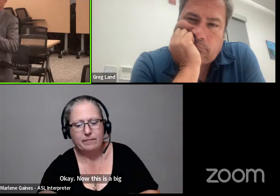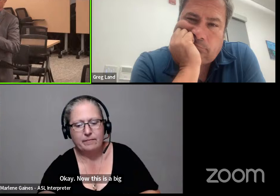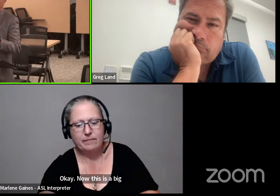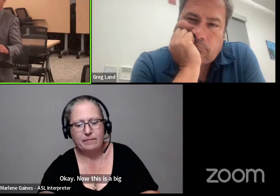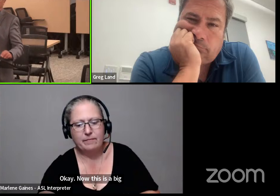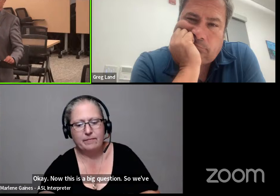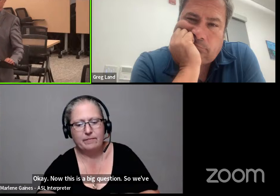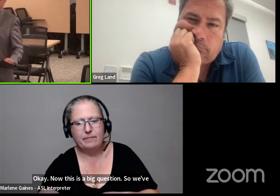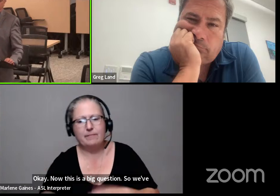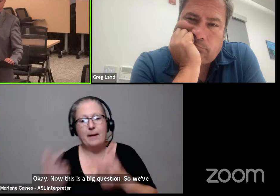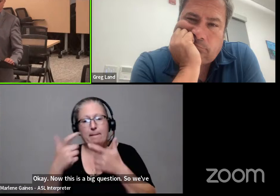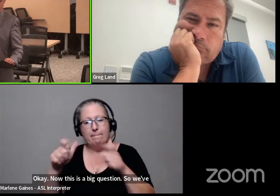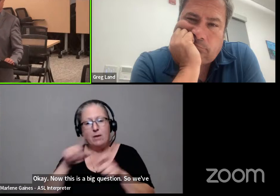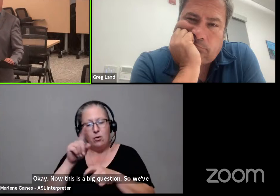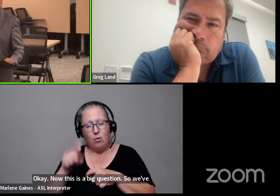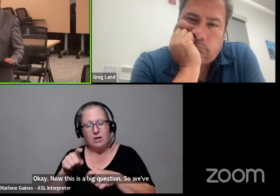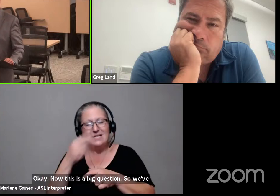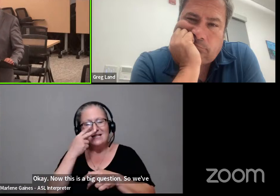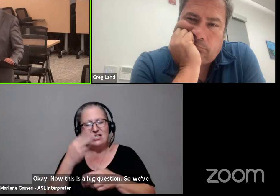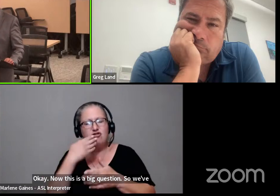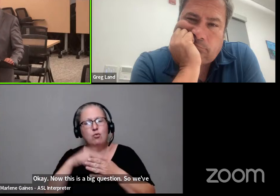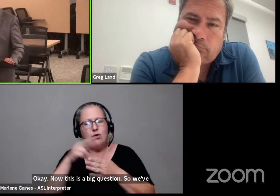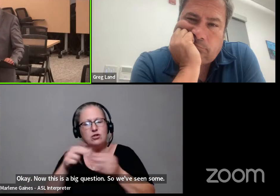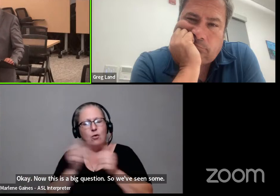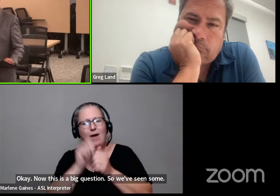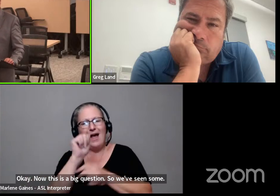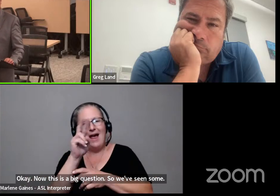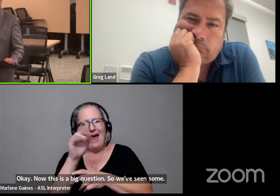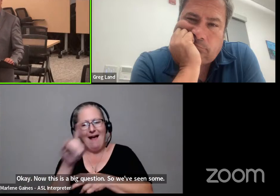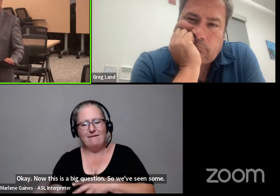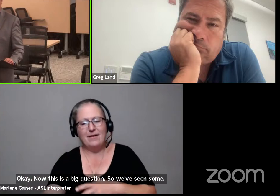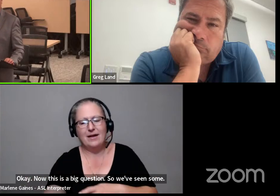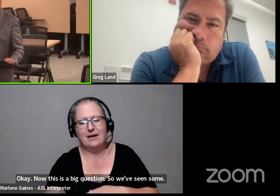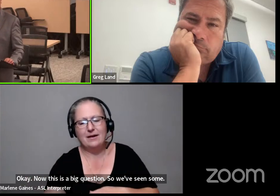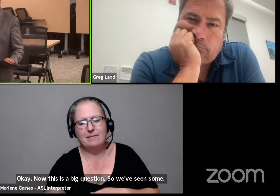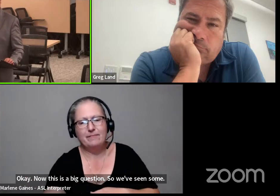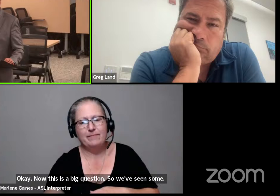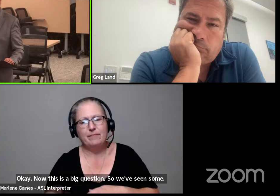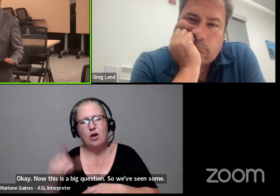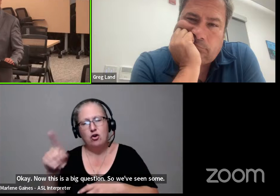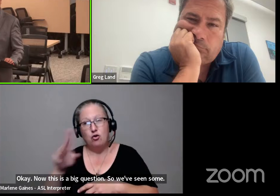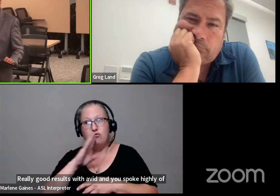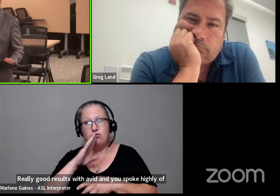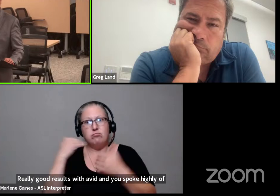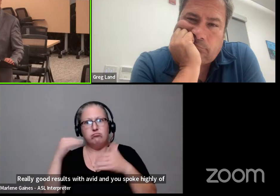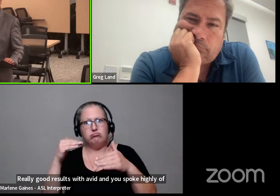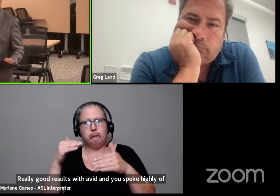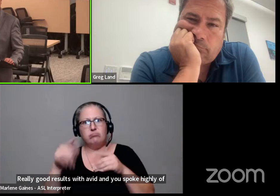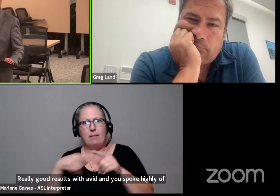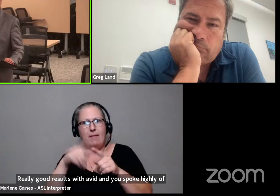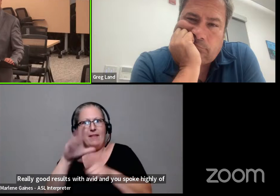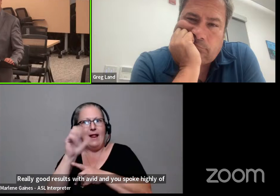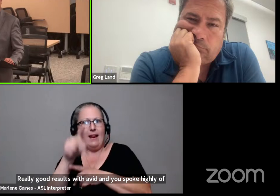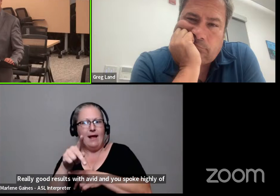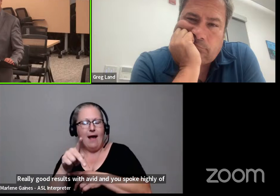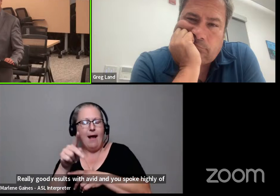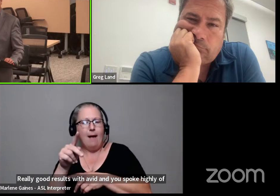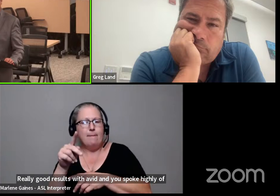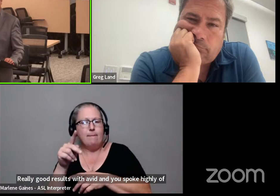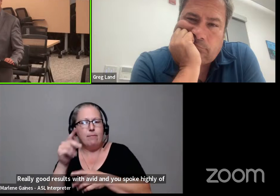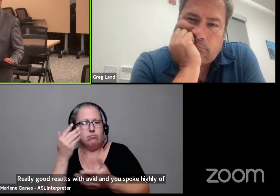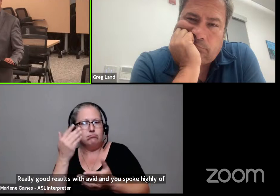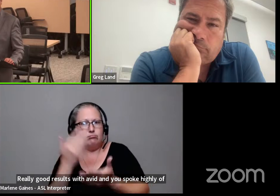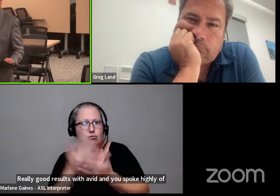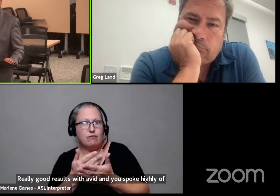seen some really good results with Avid, and you spoke highly of it in the LCAP that this is something that's been proven to